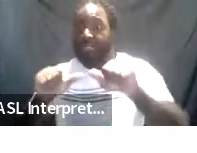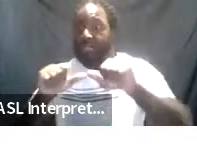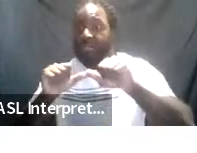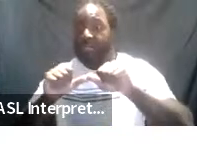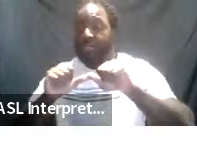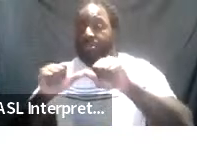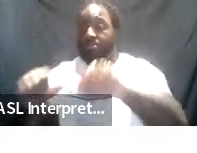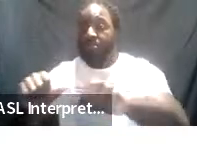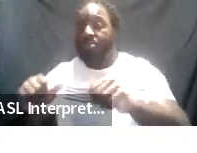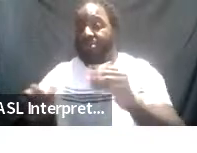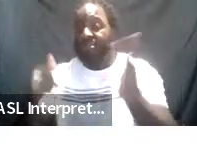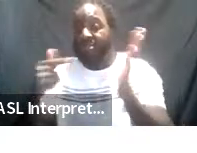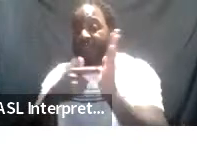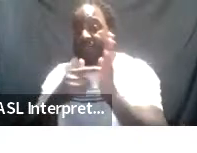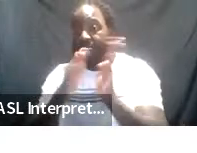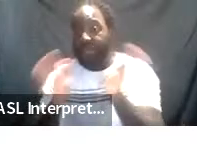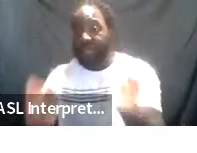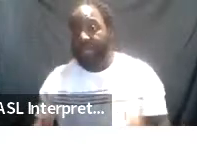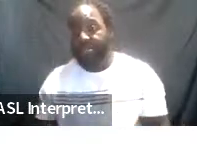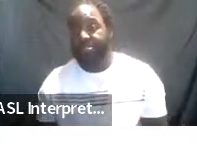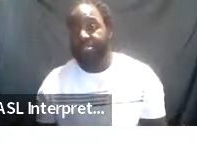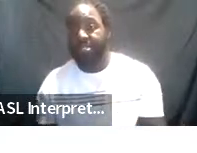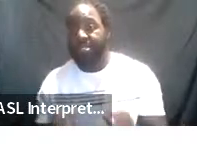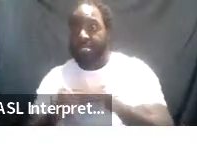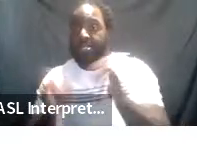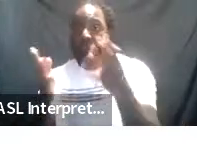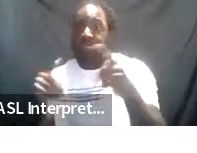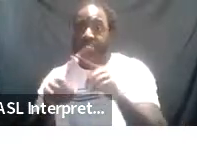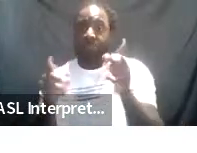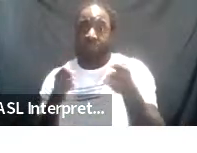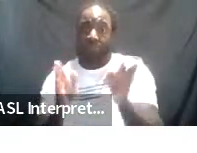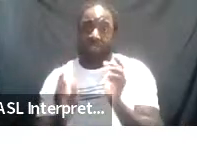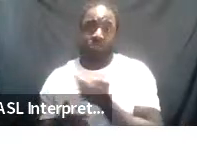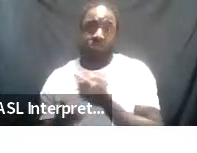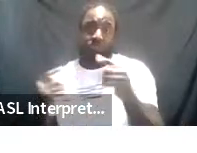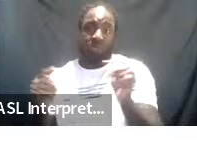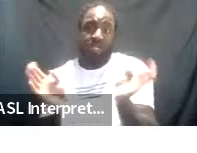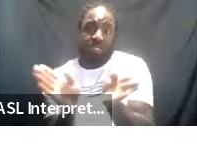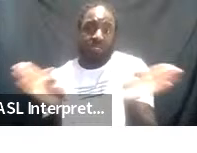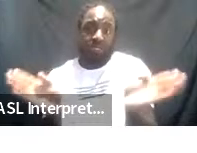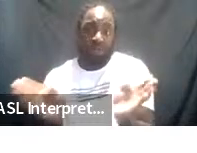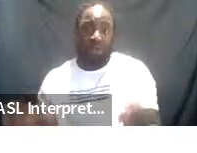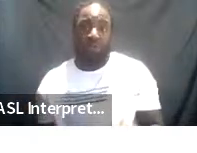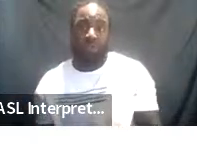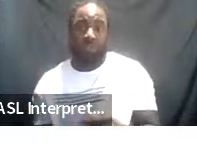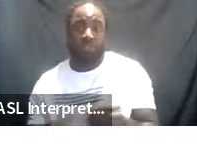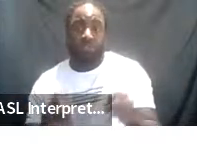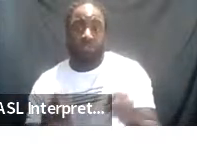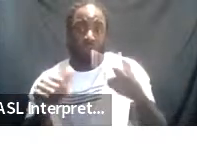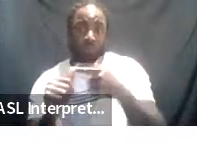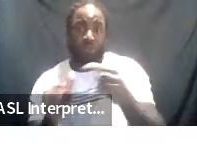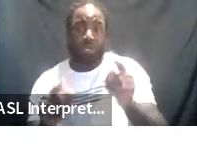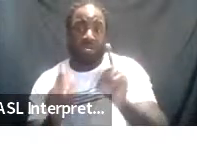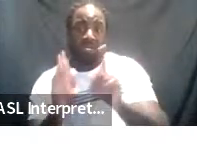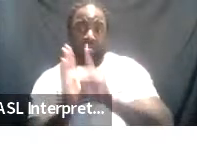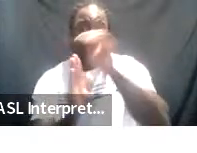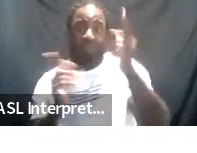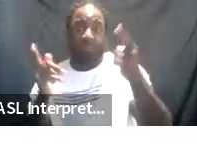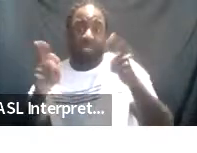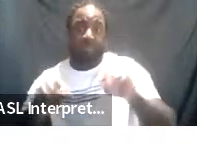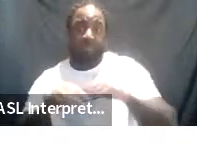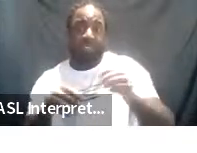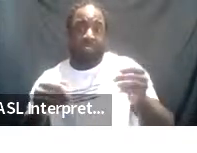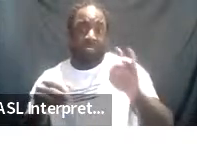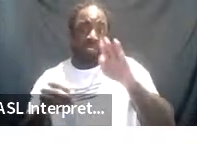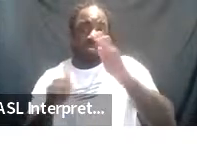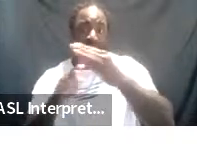affordable housing. And so, in many different ways, we're trying to encourage, when development happens in neighborhoods across the